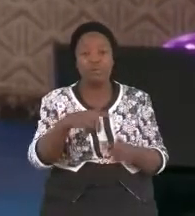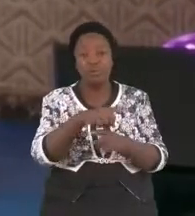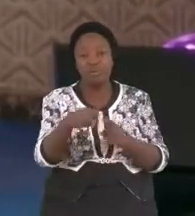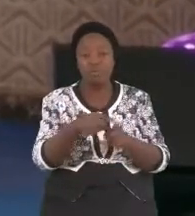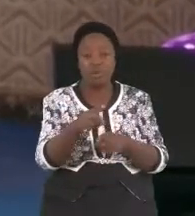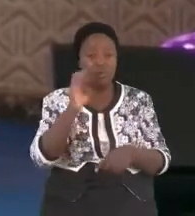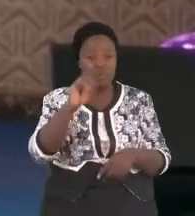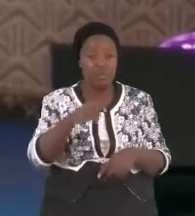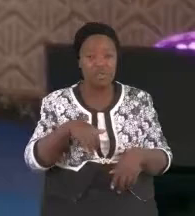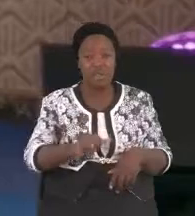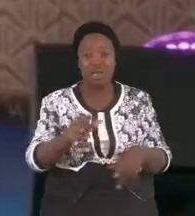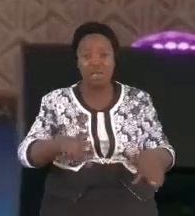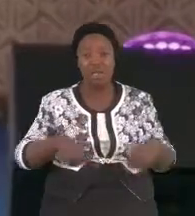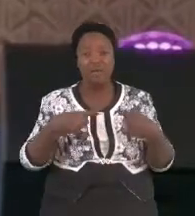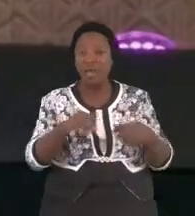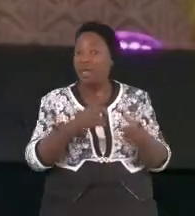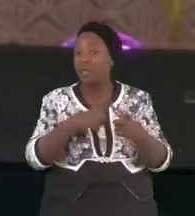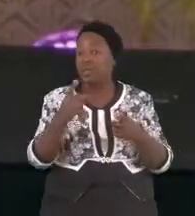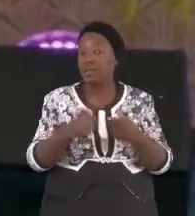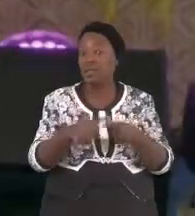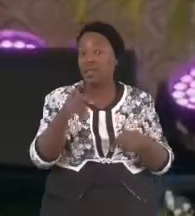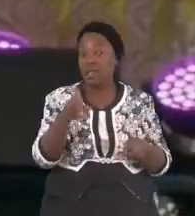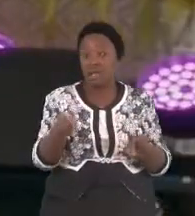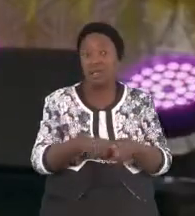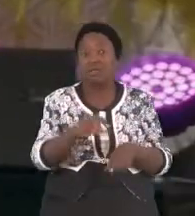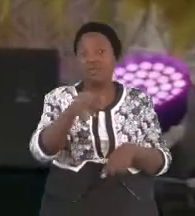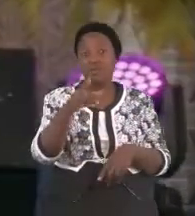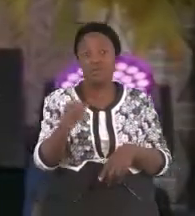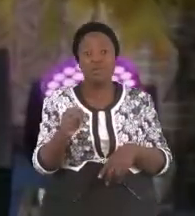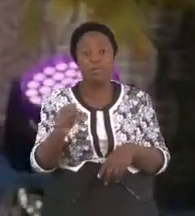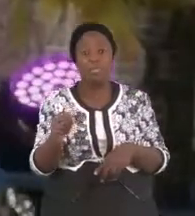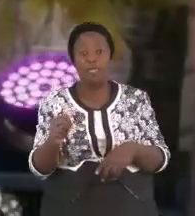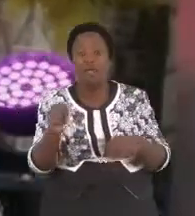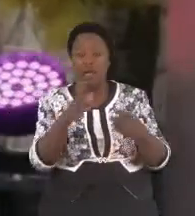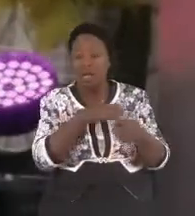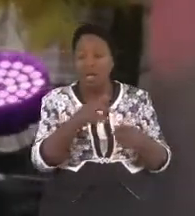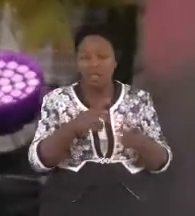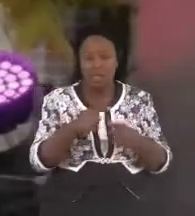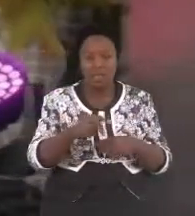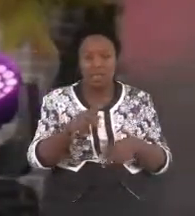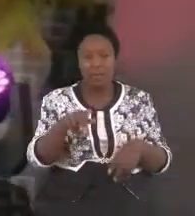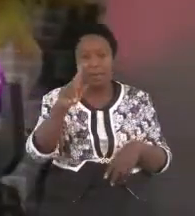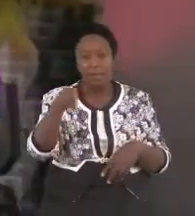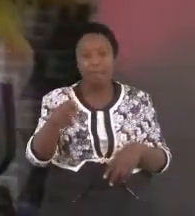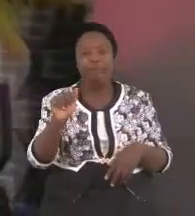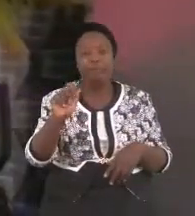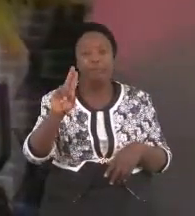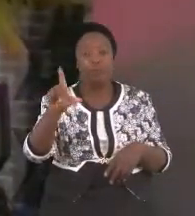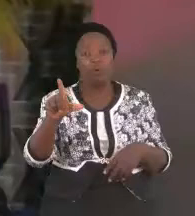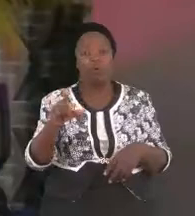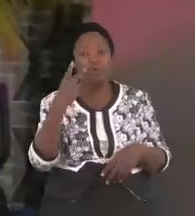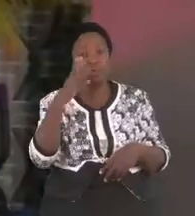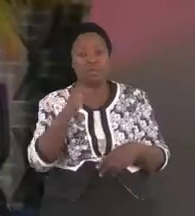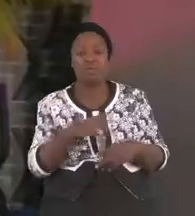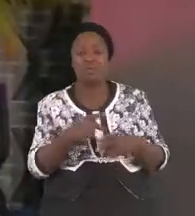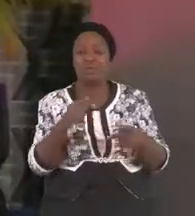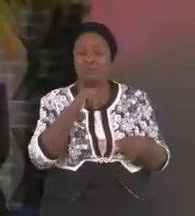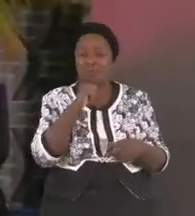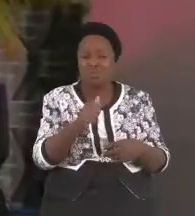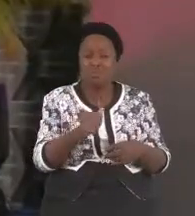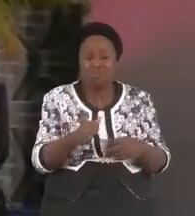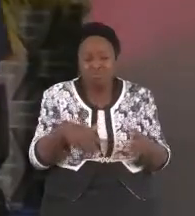And then at John, at Paul saw them, they were dull. As he